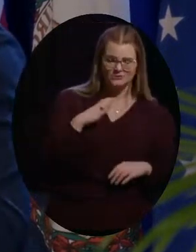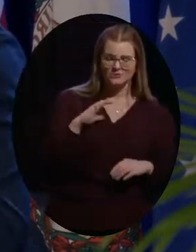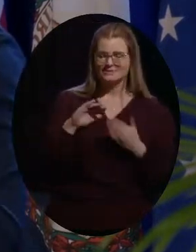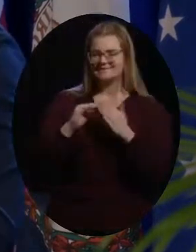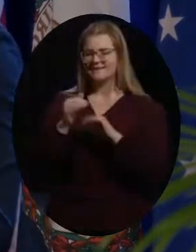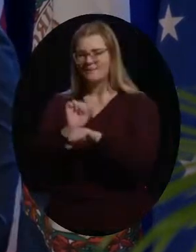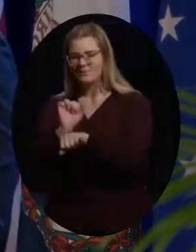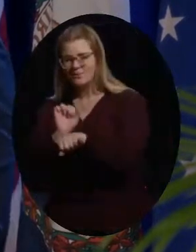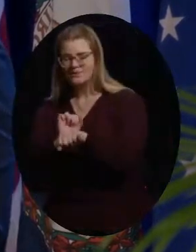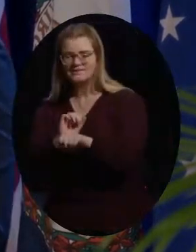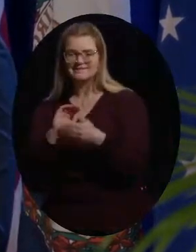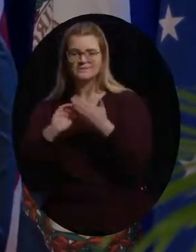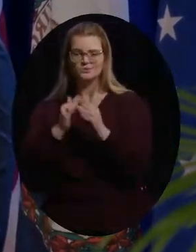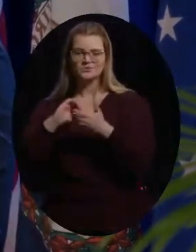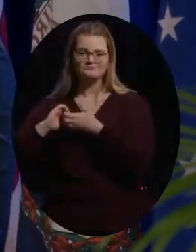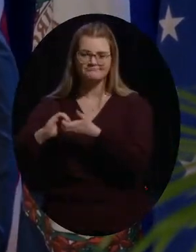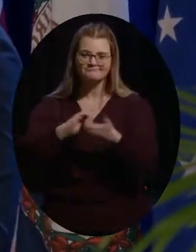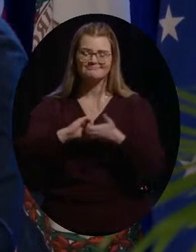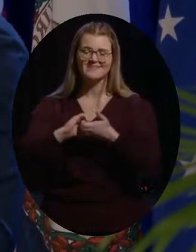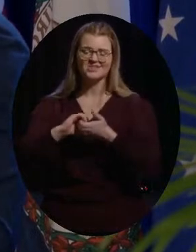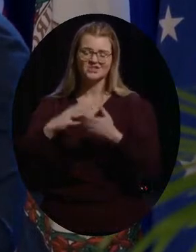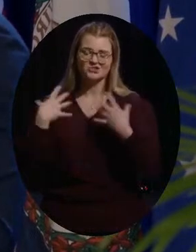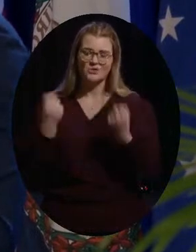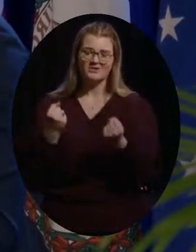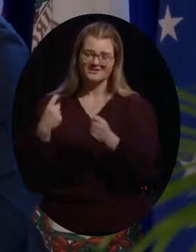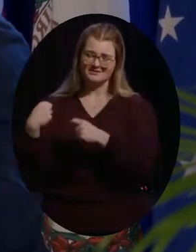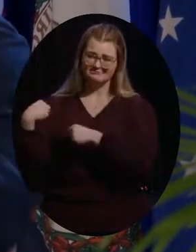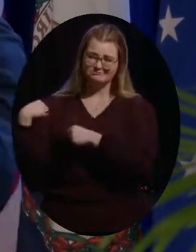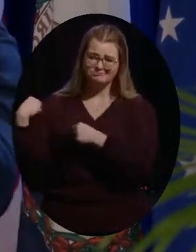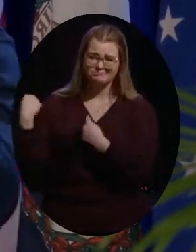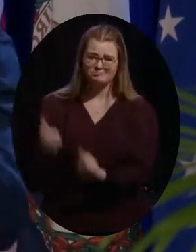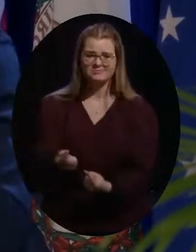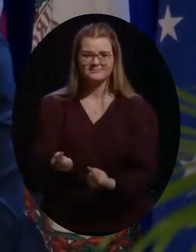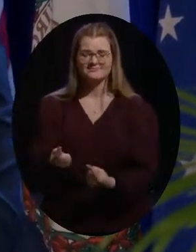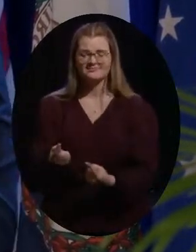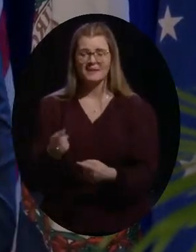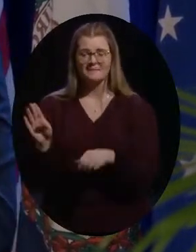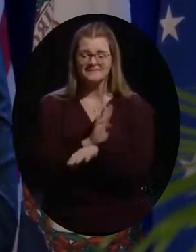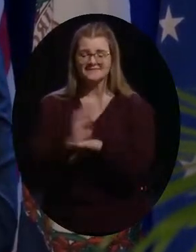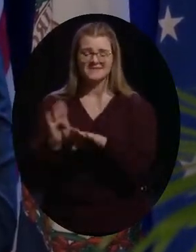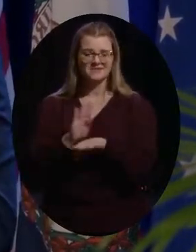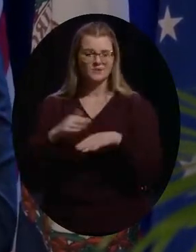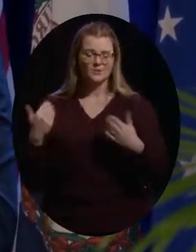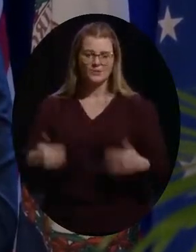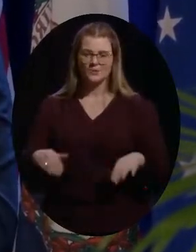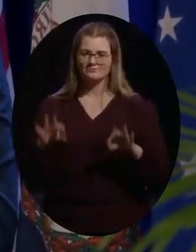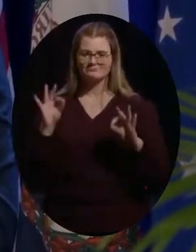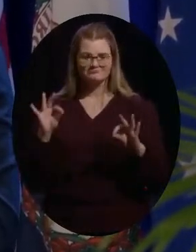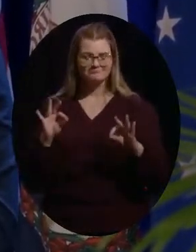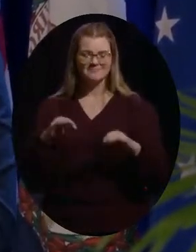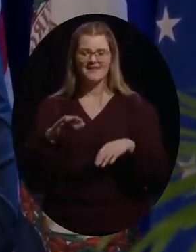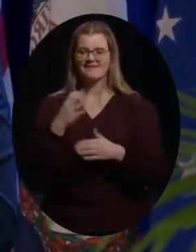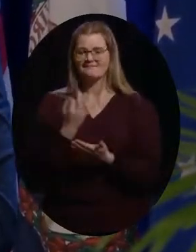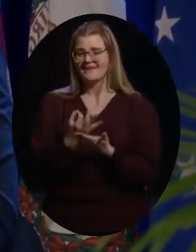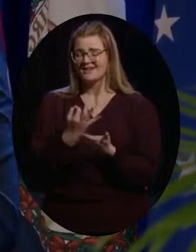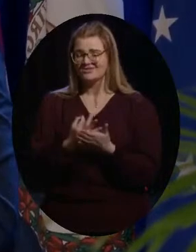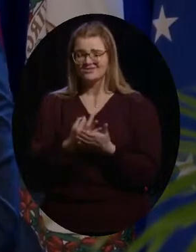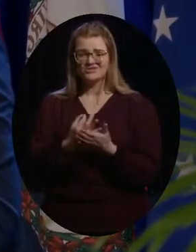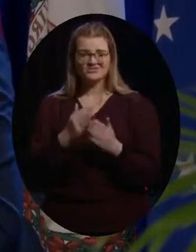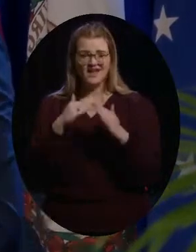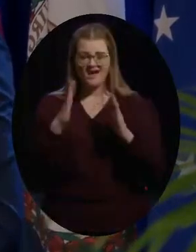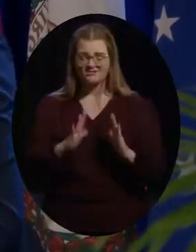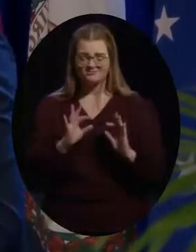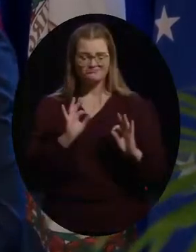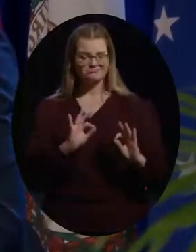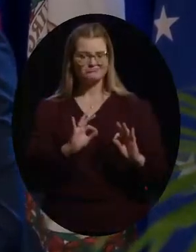community partners, is the strongest it's ever been. Business is booming. Our financial house is in order. Our